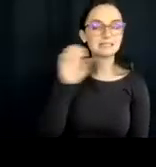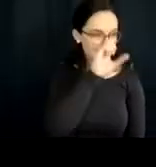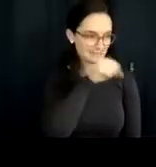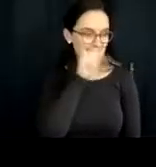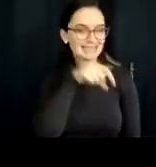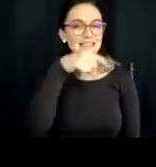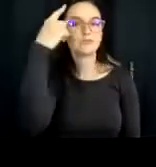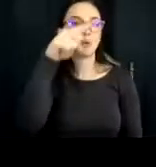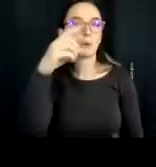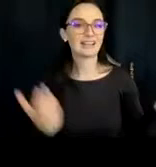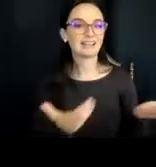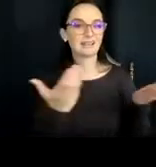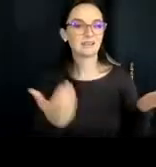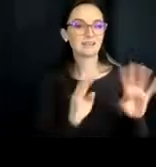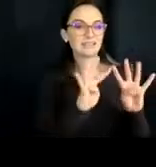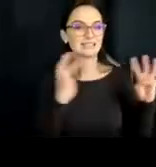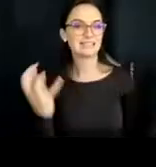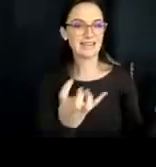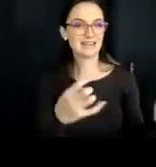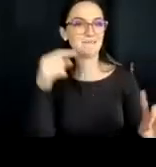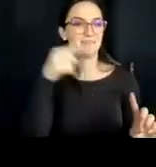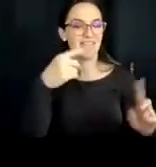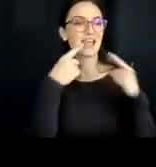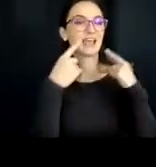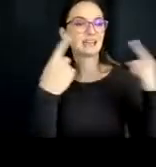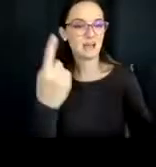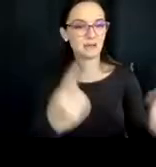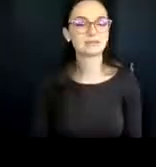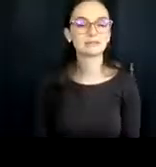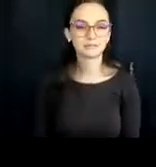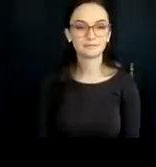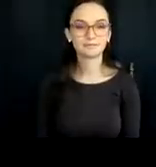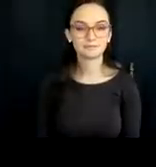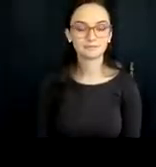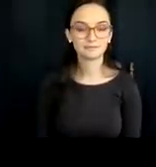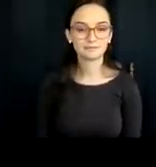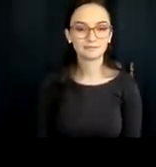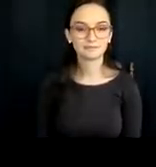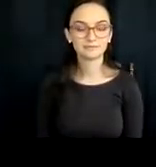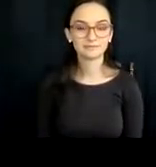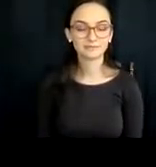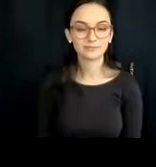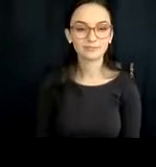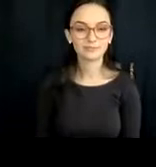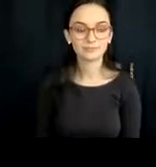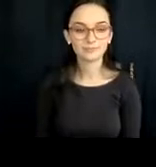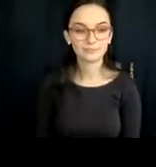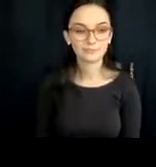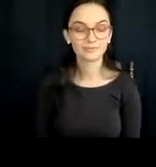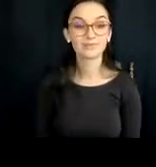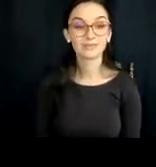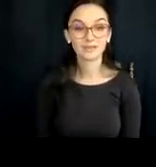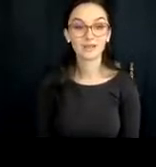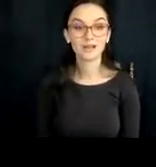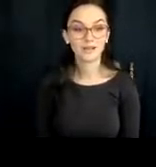it. Going in this is where Coach's the booth. Oregon coach's booth is. All right, and nobody can see in